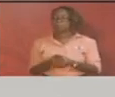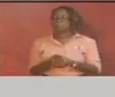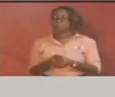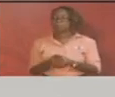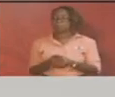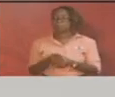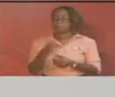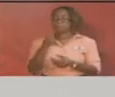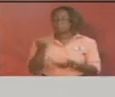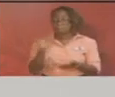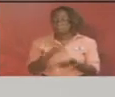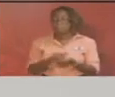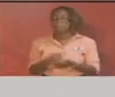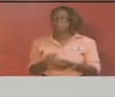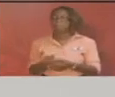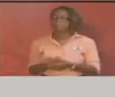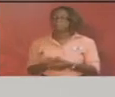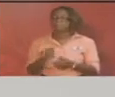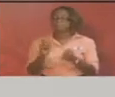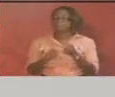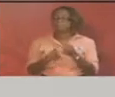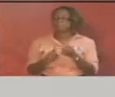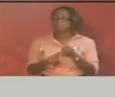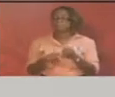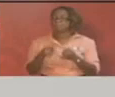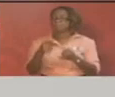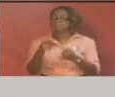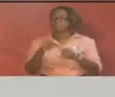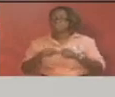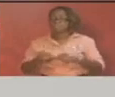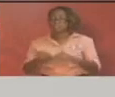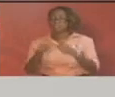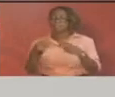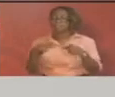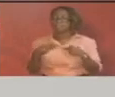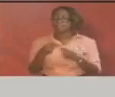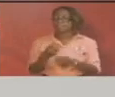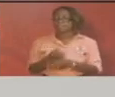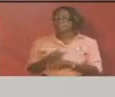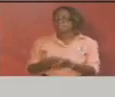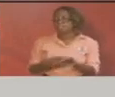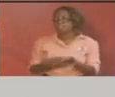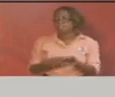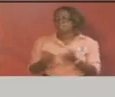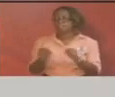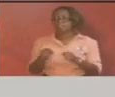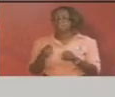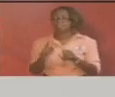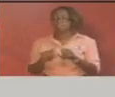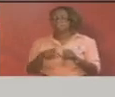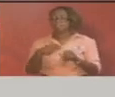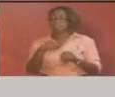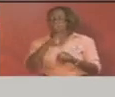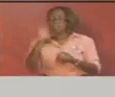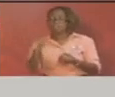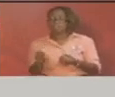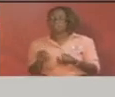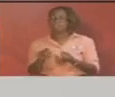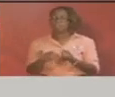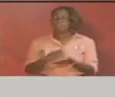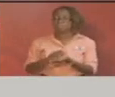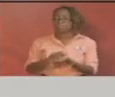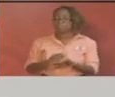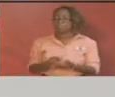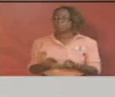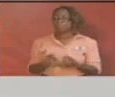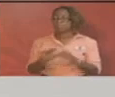reiterate what we have been saying, bilateral is continuing. We have the African Medical Council, which is a CARICOM initiative that